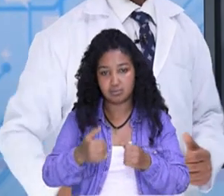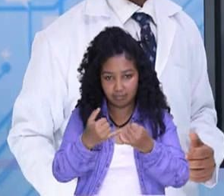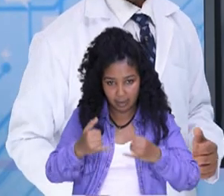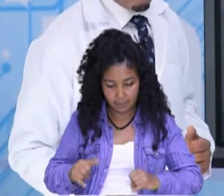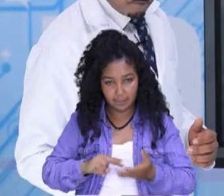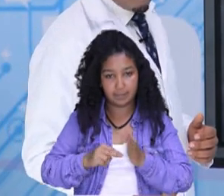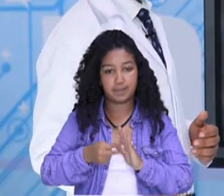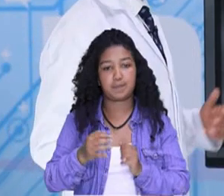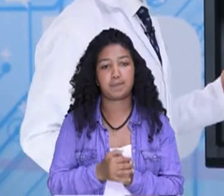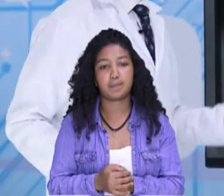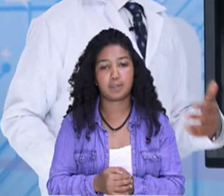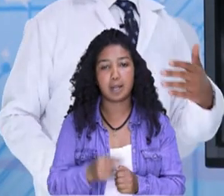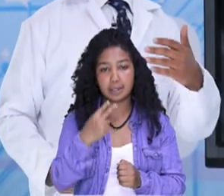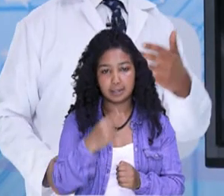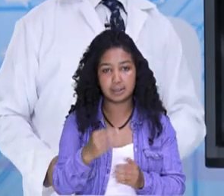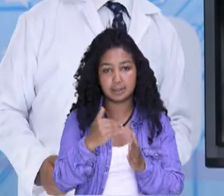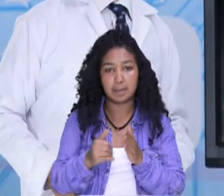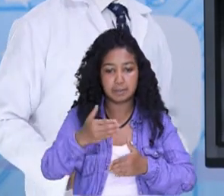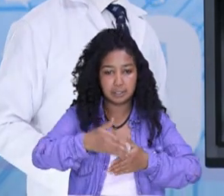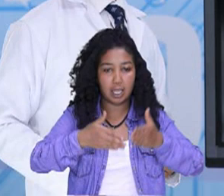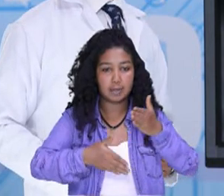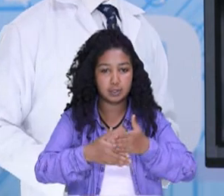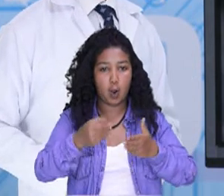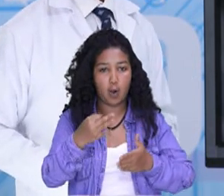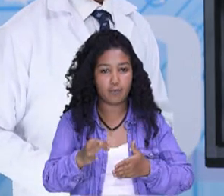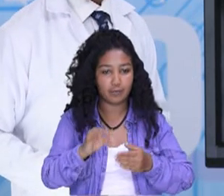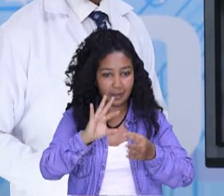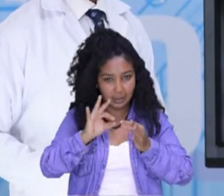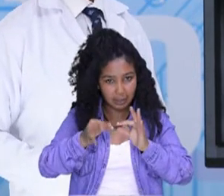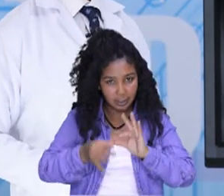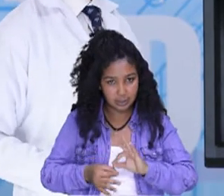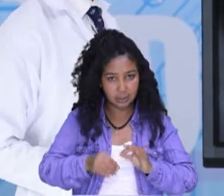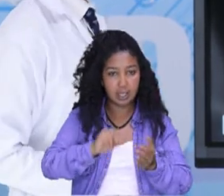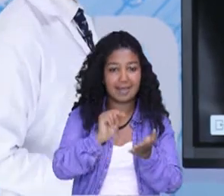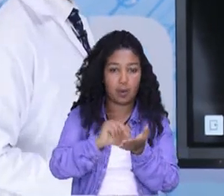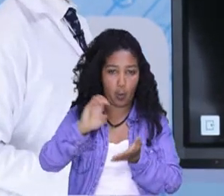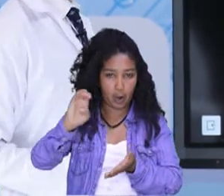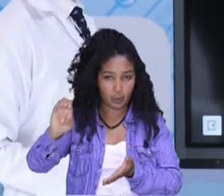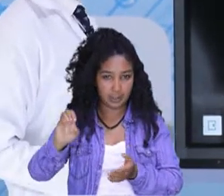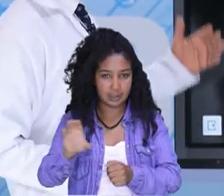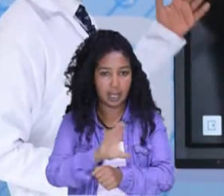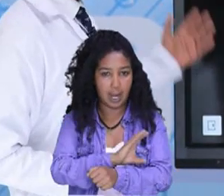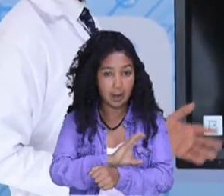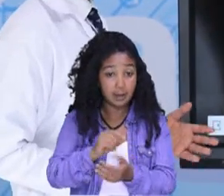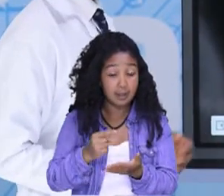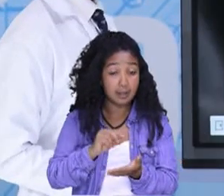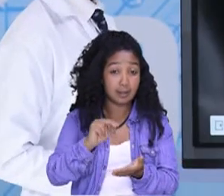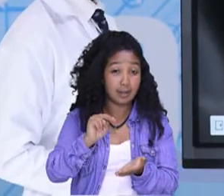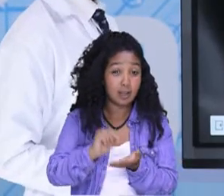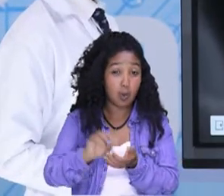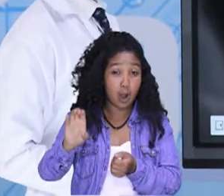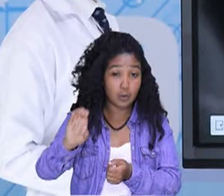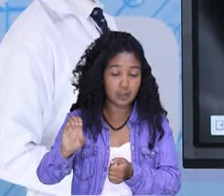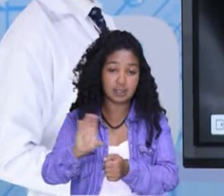polymers. Let's see some steps of translation in eukaryotes. In